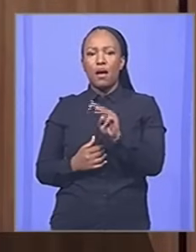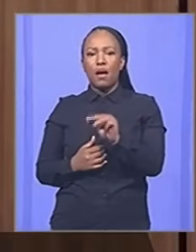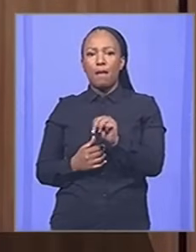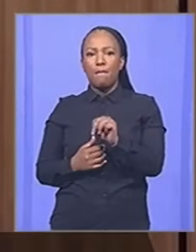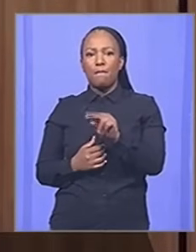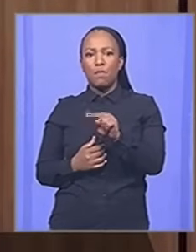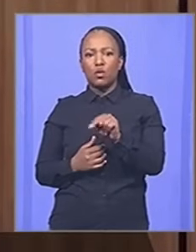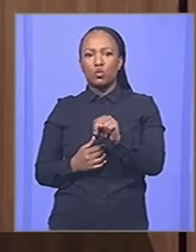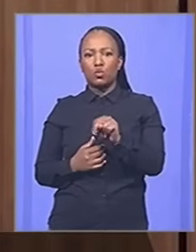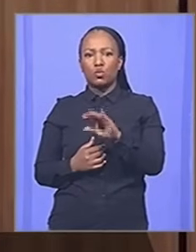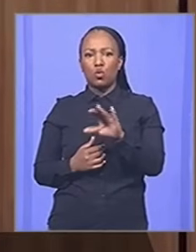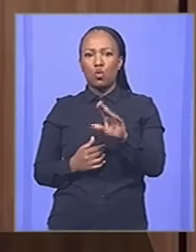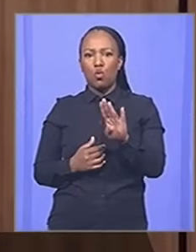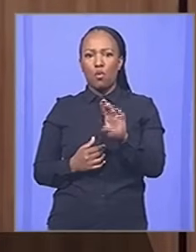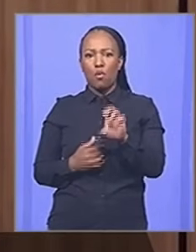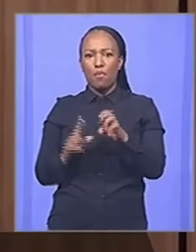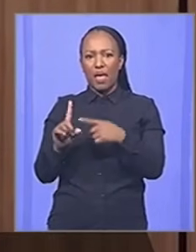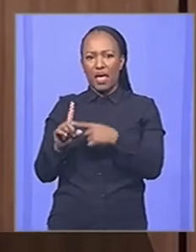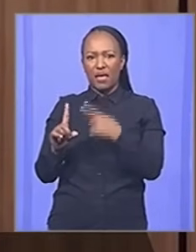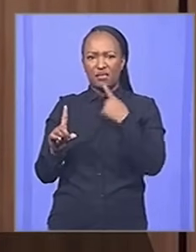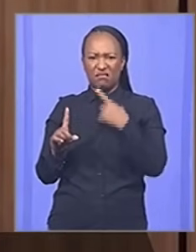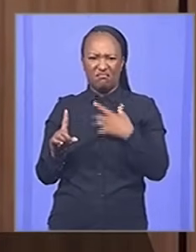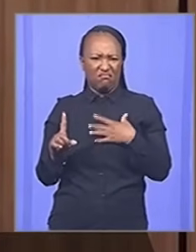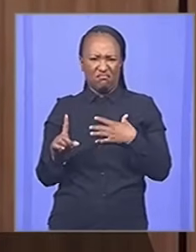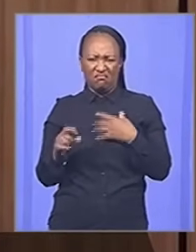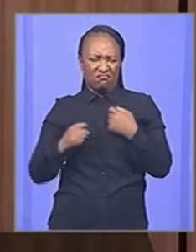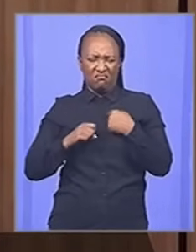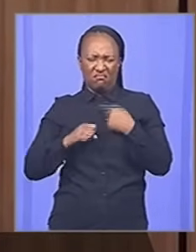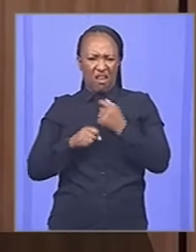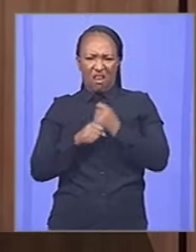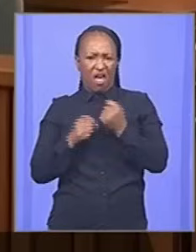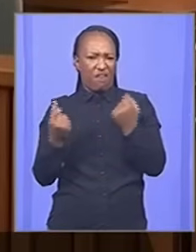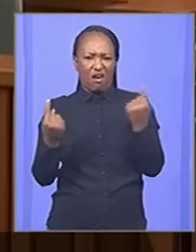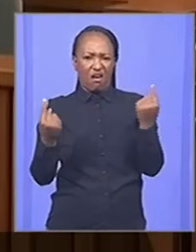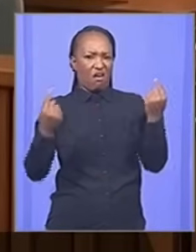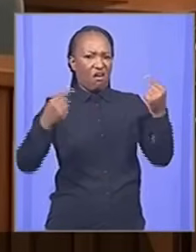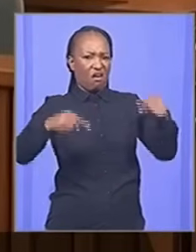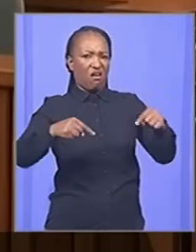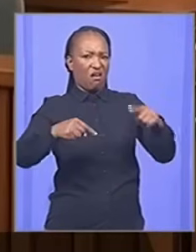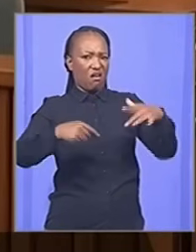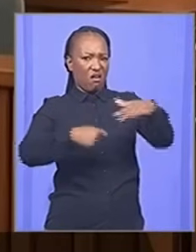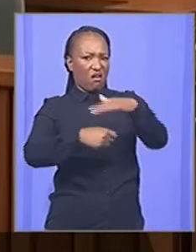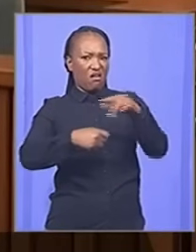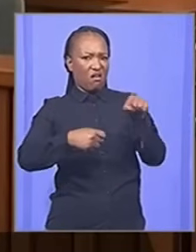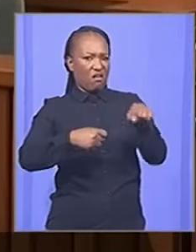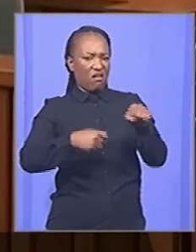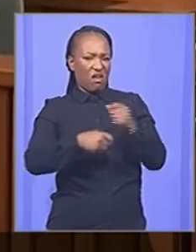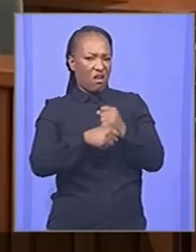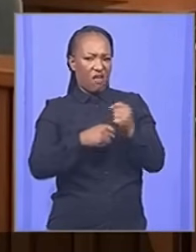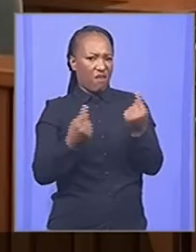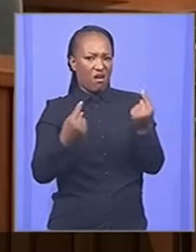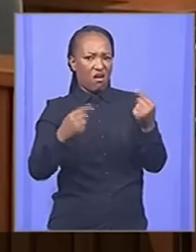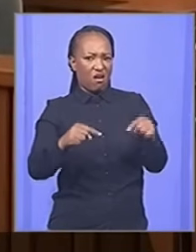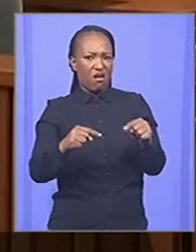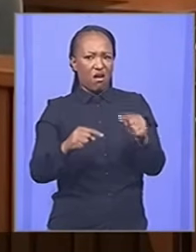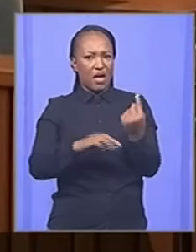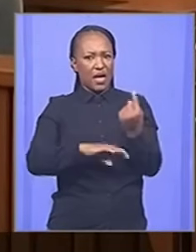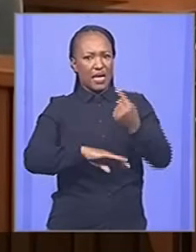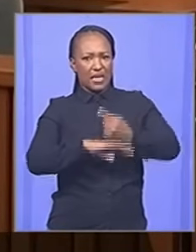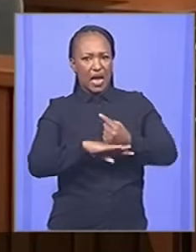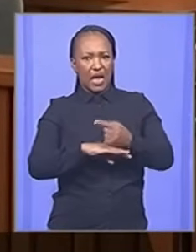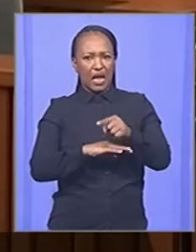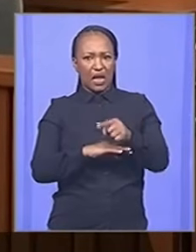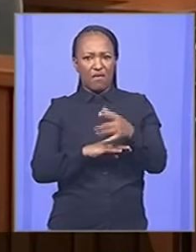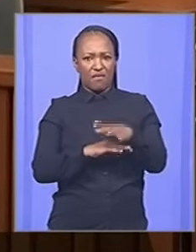a gateletše gore ga nke a bea tikologong yeo a se nka bea loto tikologong yeo letšatši leo la